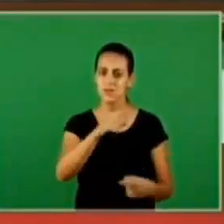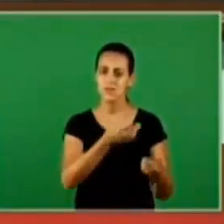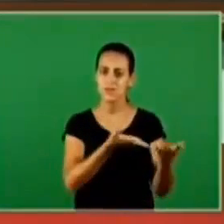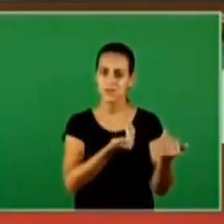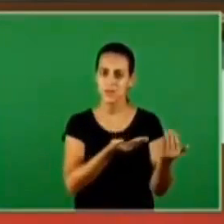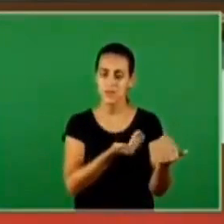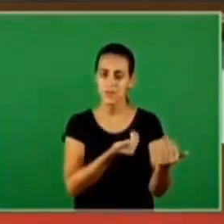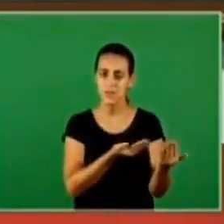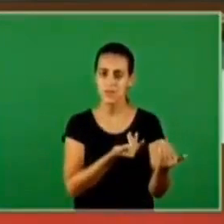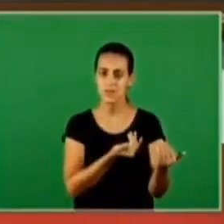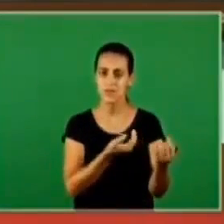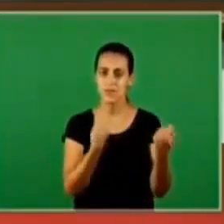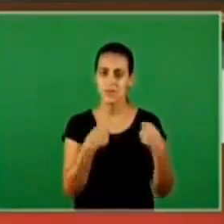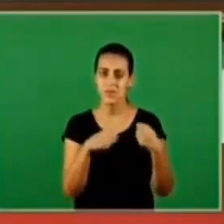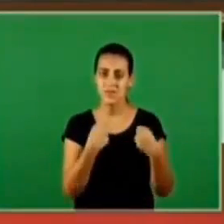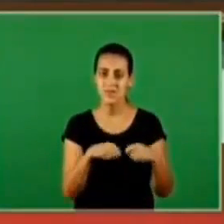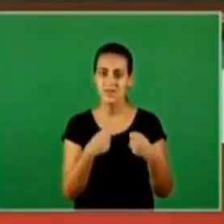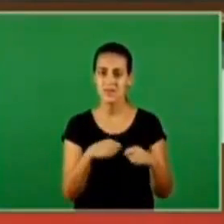youth